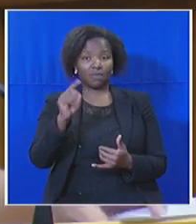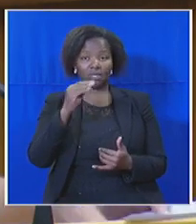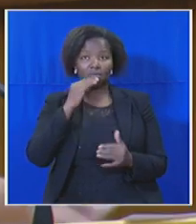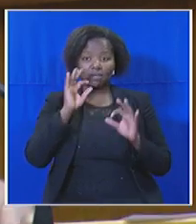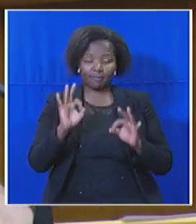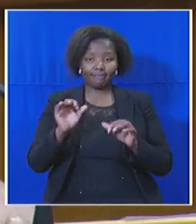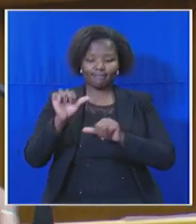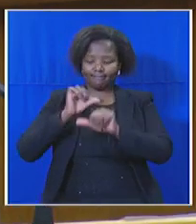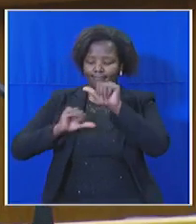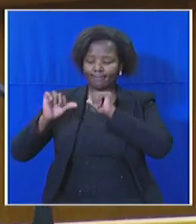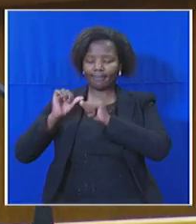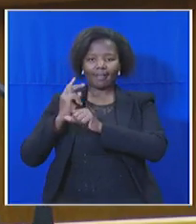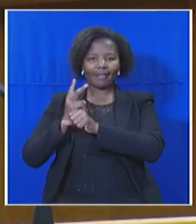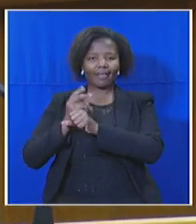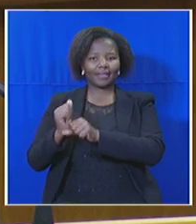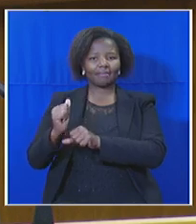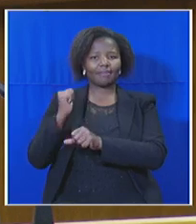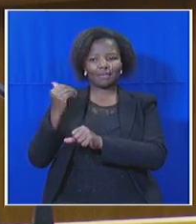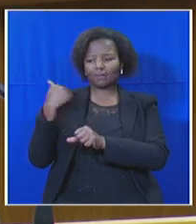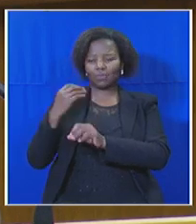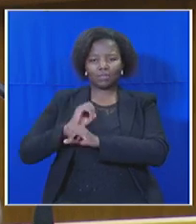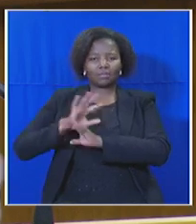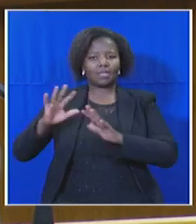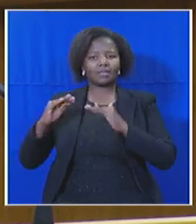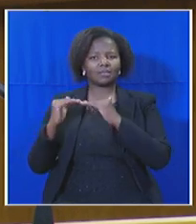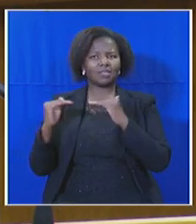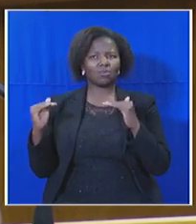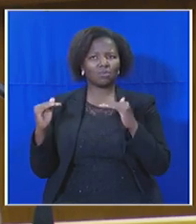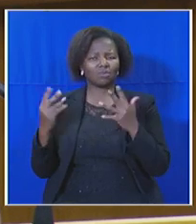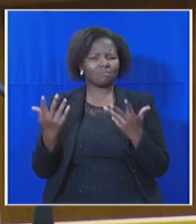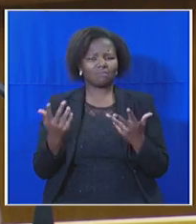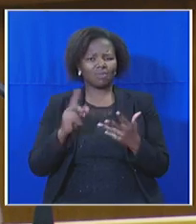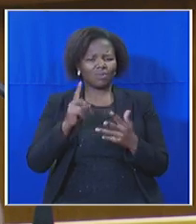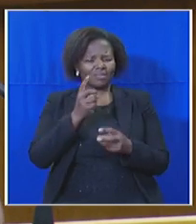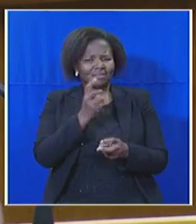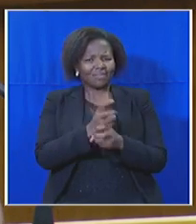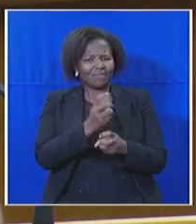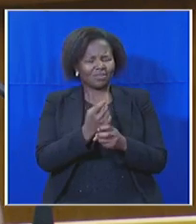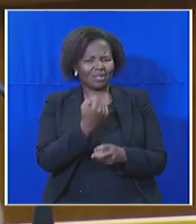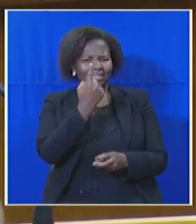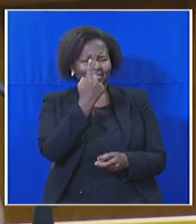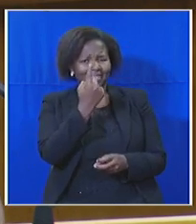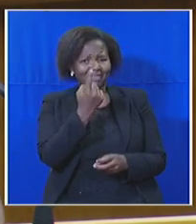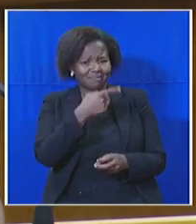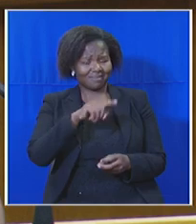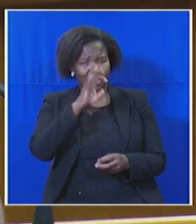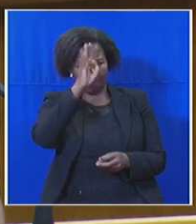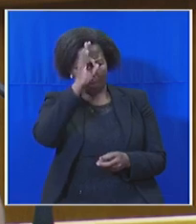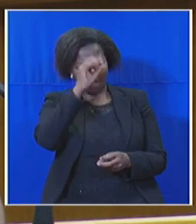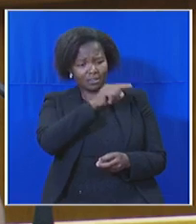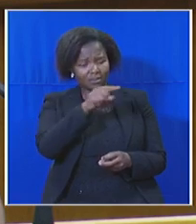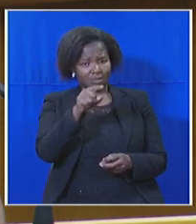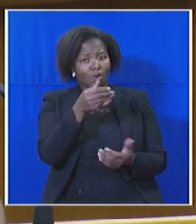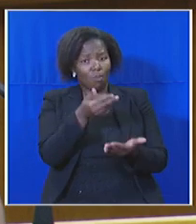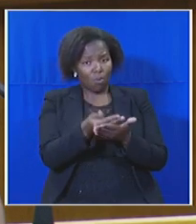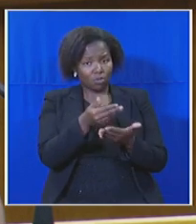to where we started at the launch of our democracy. What is difficult to understand is that our officers are more likely to be killed while off